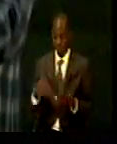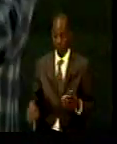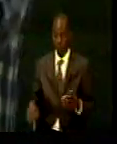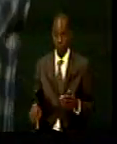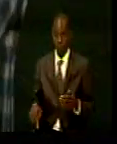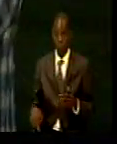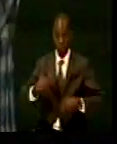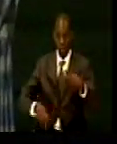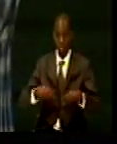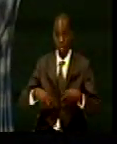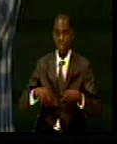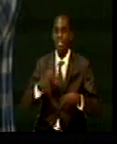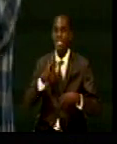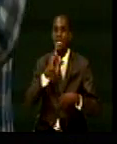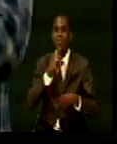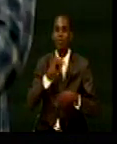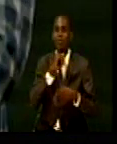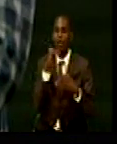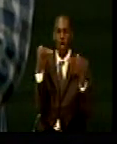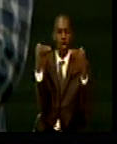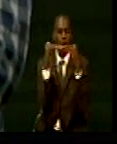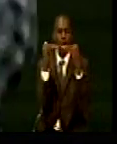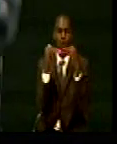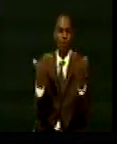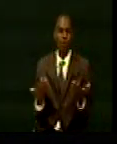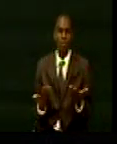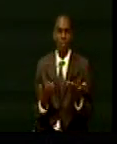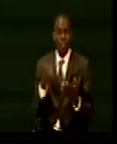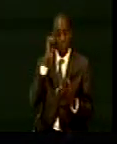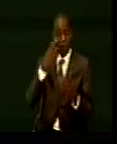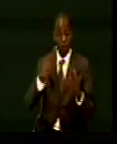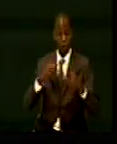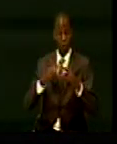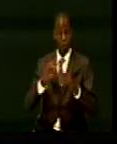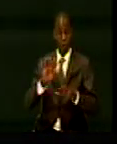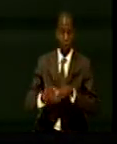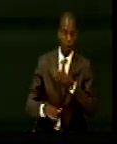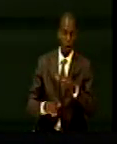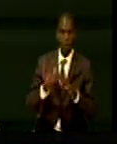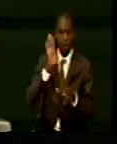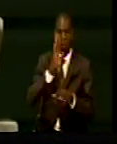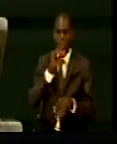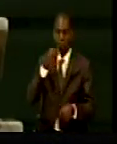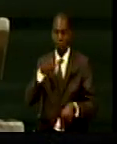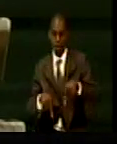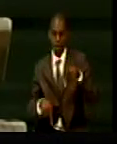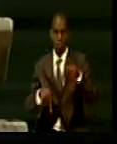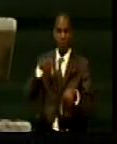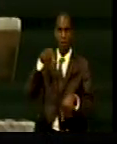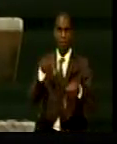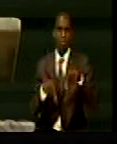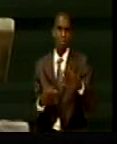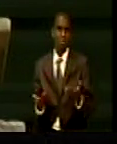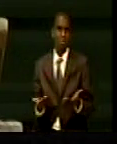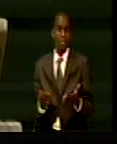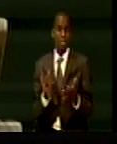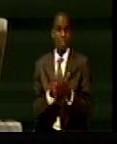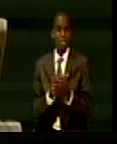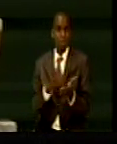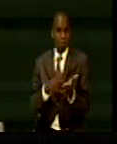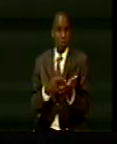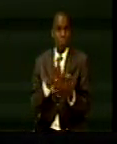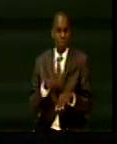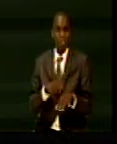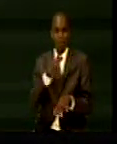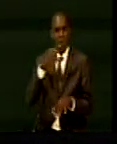he tries to walk, he'll be wobbling. And that's what has happened to us. We sometimes will think, I'm doing right,